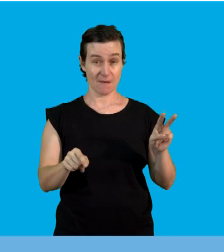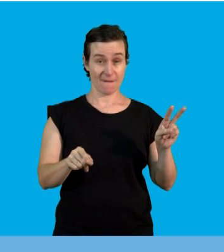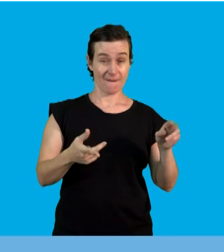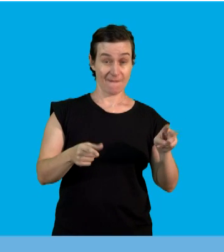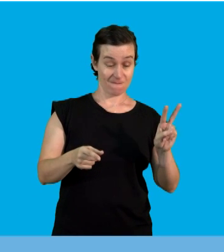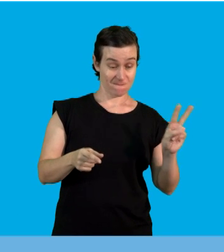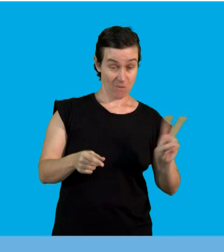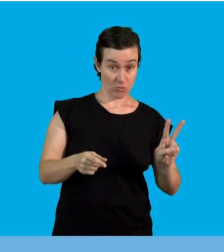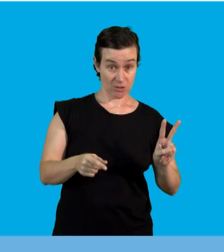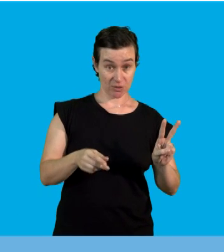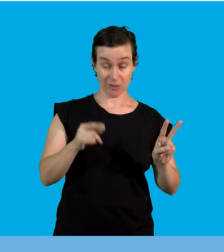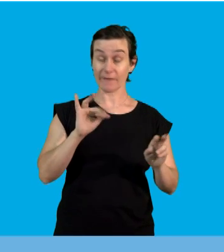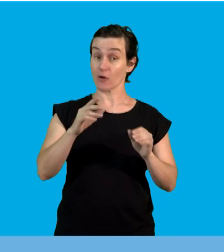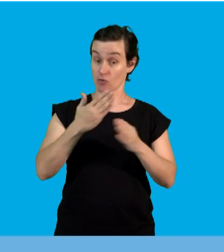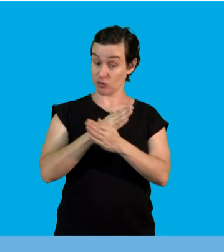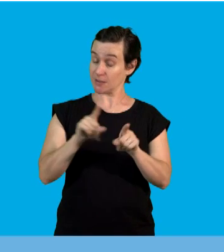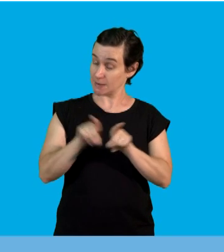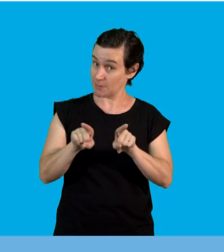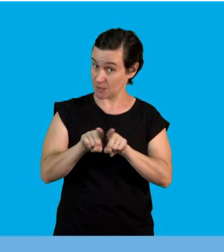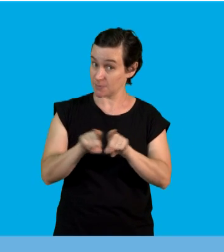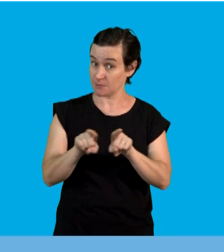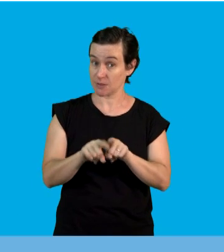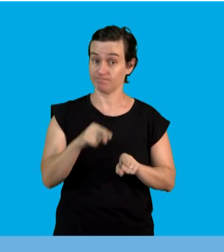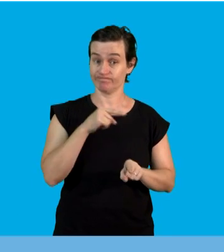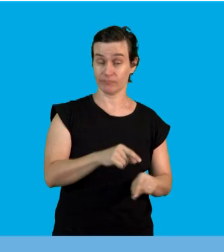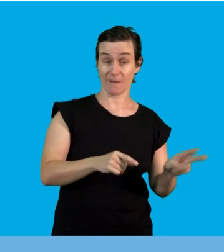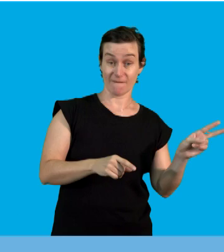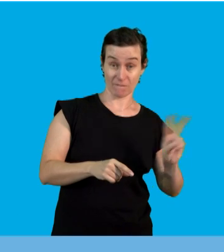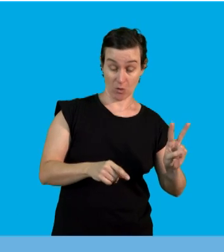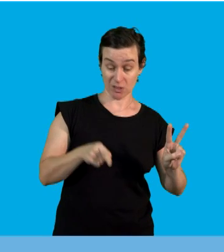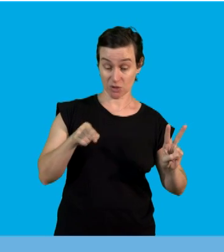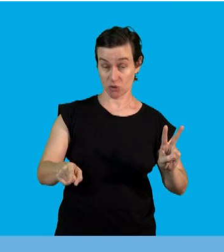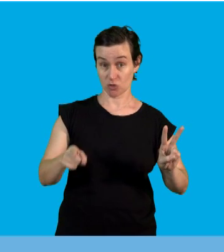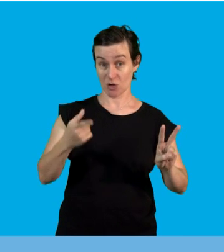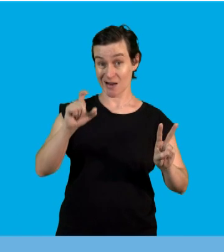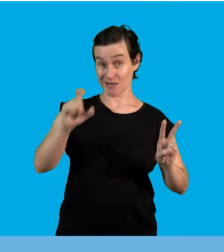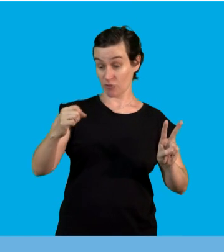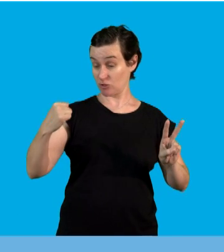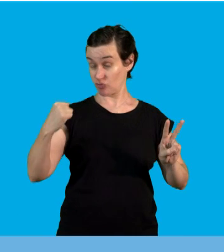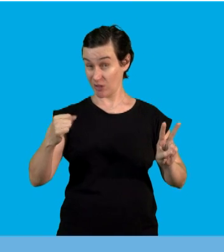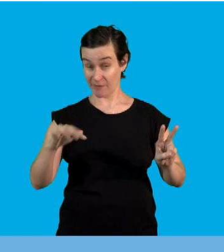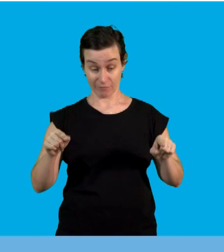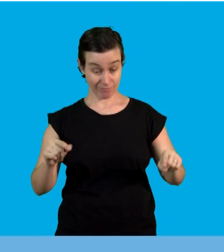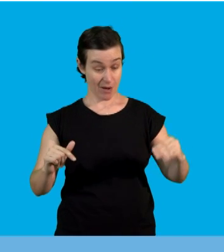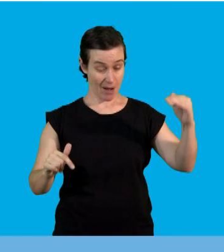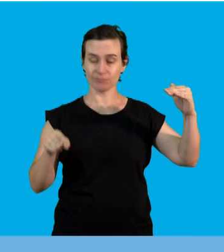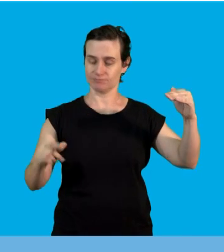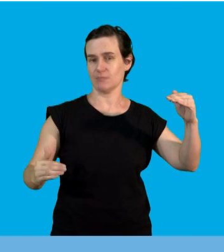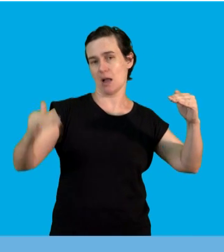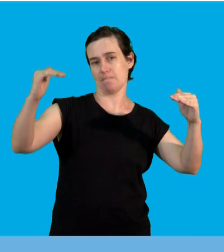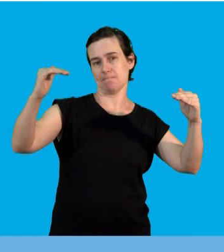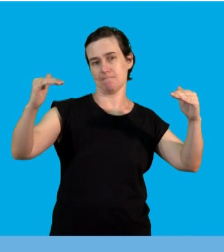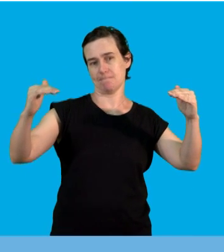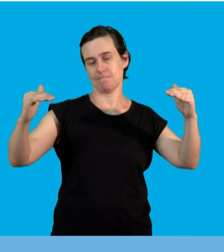directly proportional relationship, that when one goes up, the other one will also go up with the same ratio. If we double the